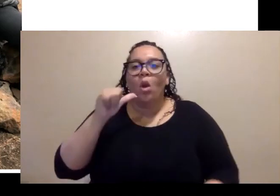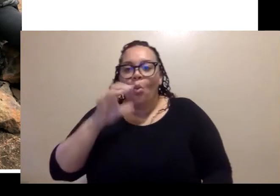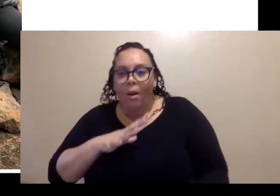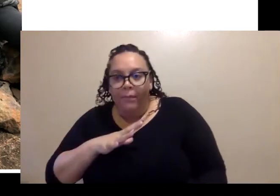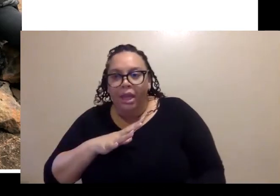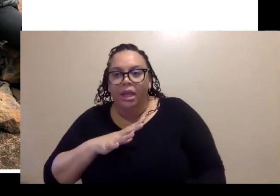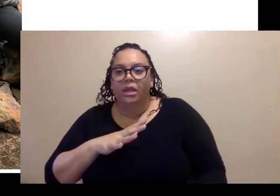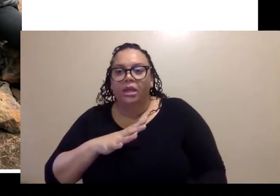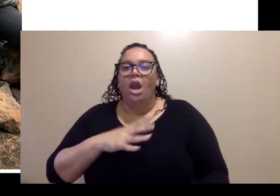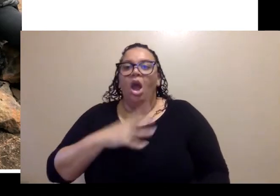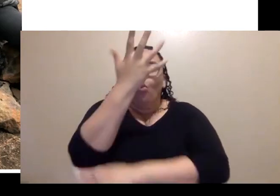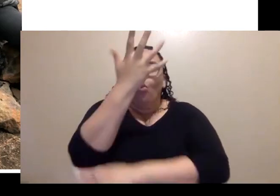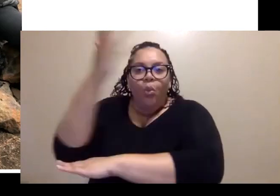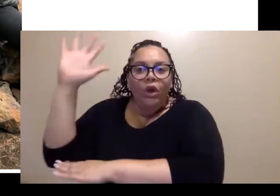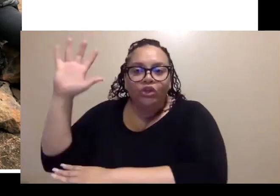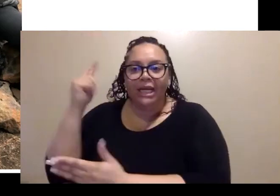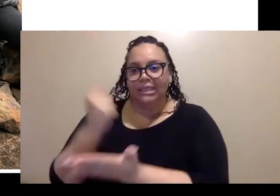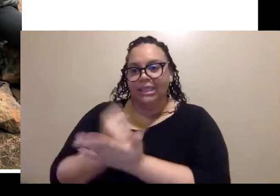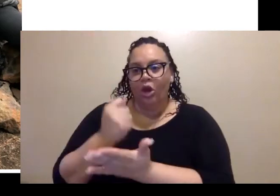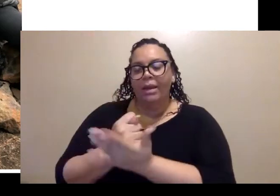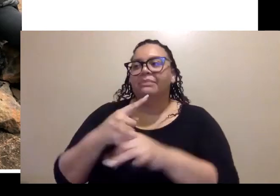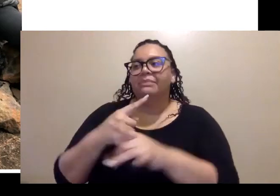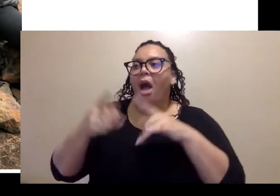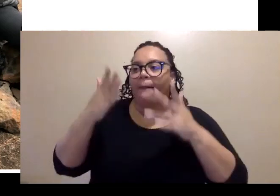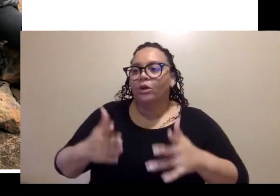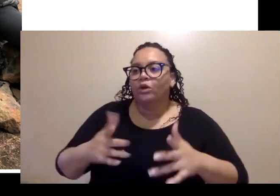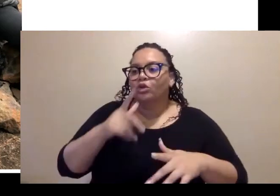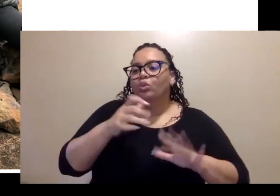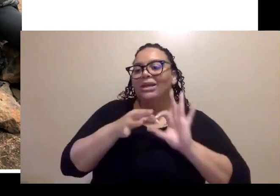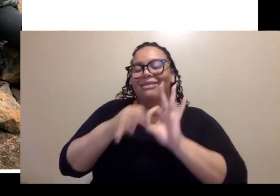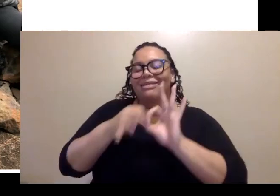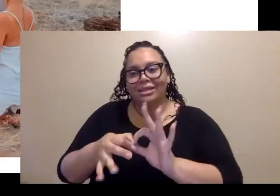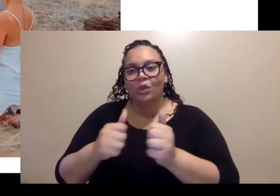but someone who connected to nature. I